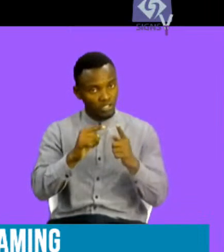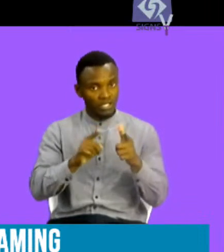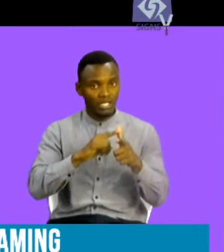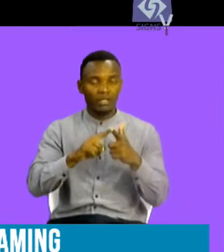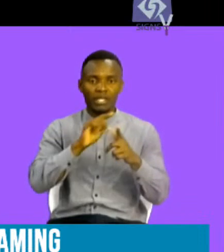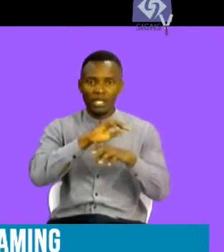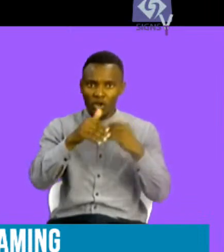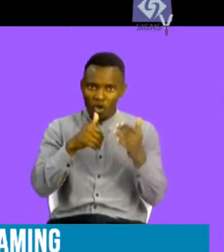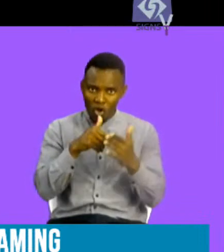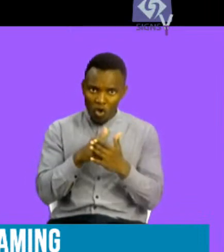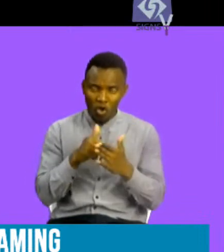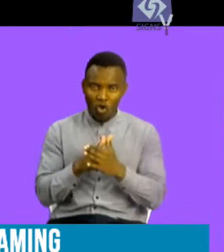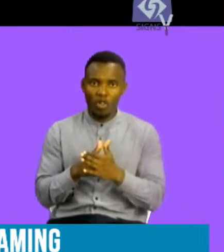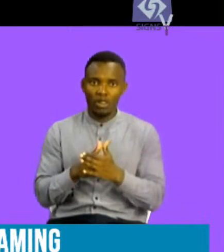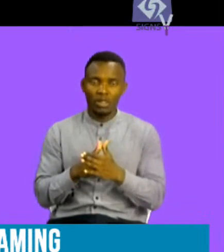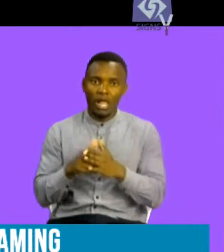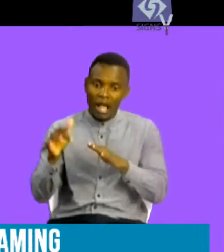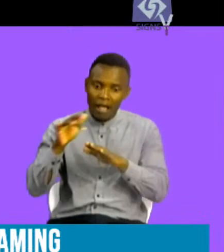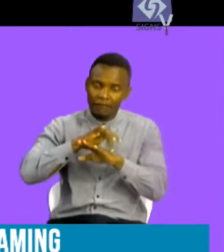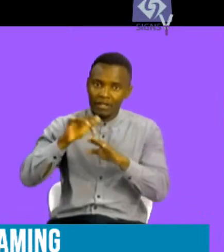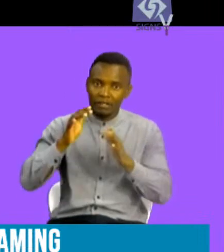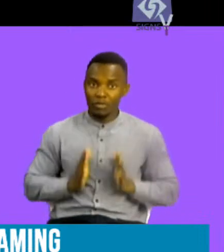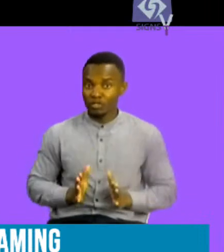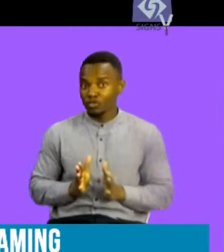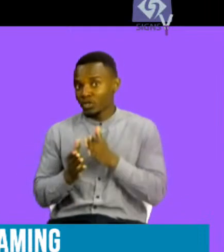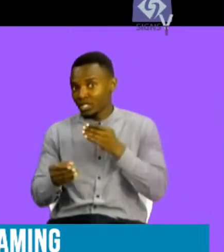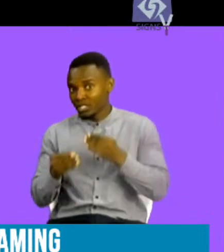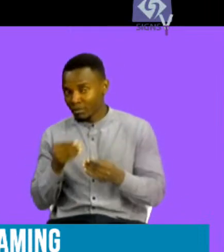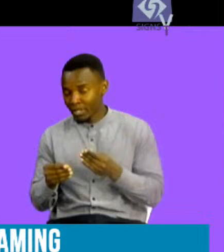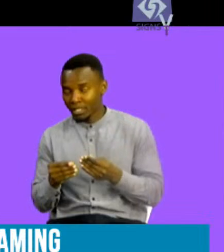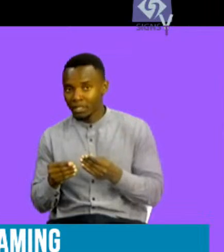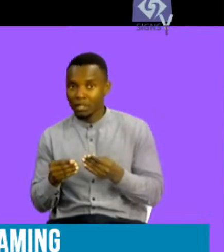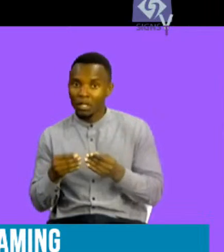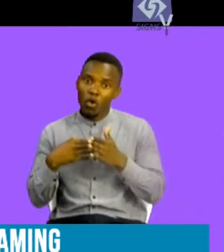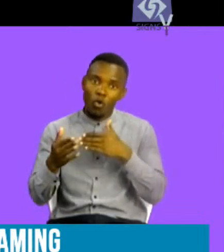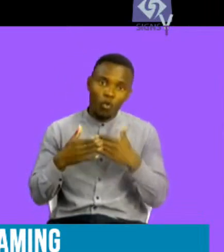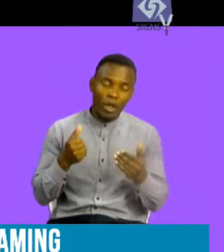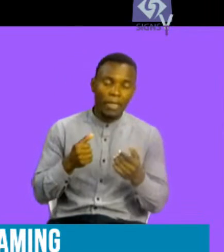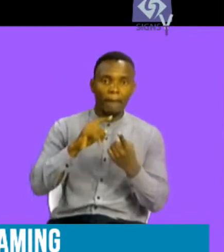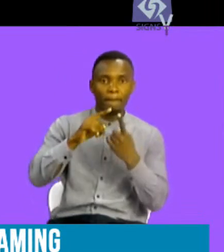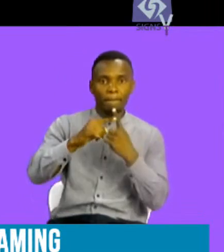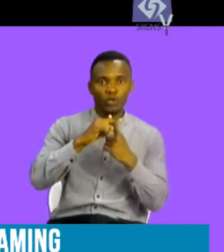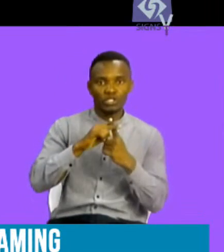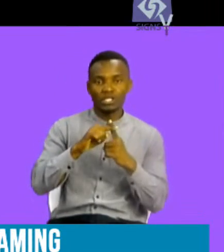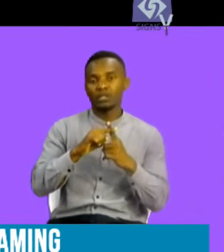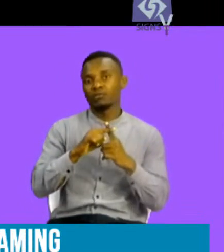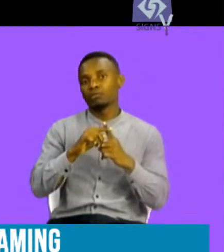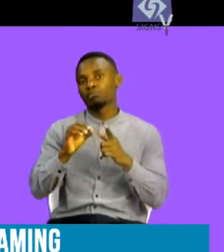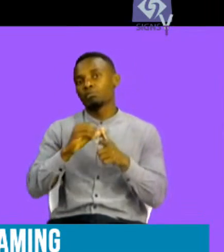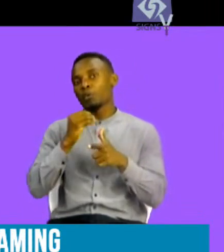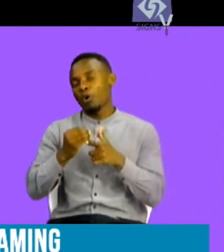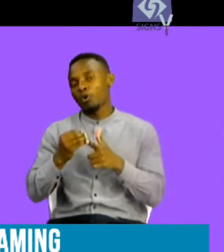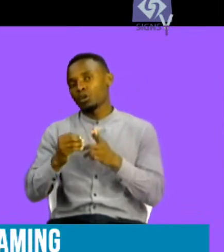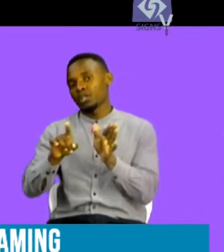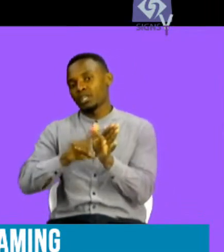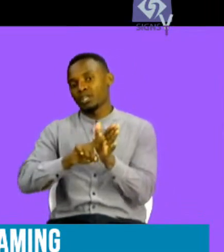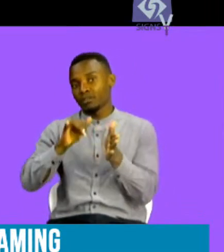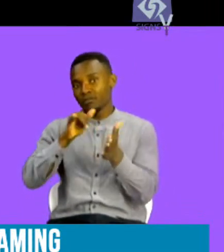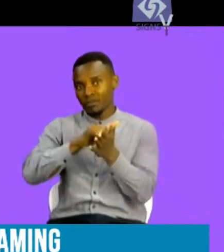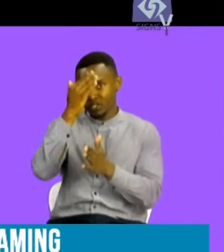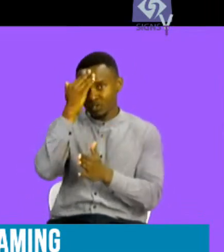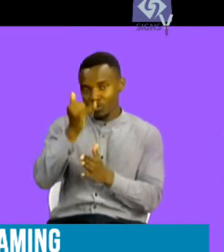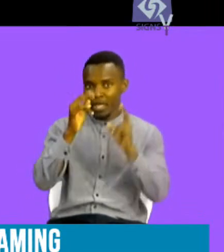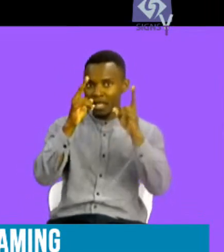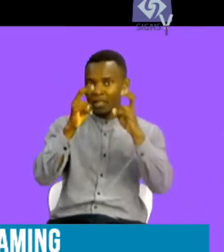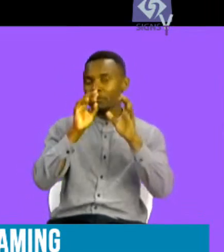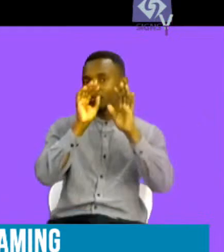of them touch on the person with disability, either positively or negatively. So that's why the theme is quite important. Yeah. And